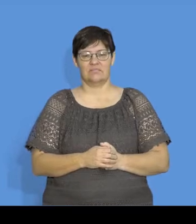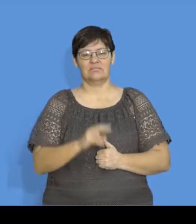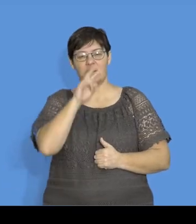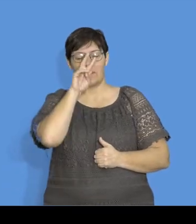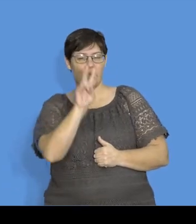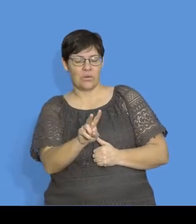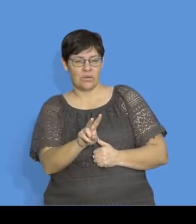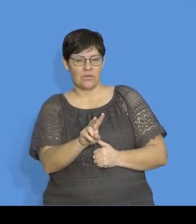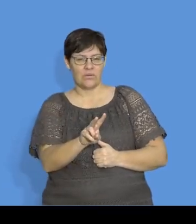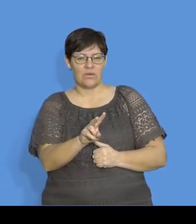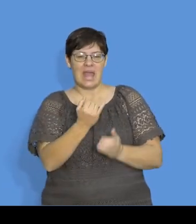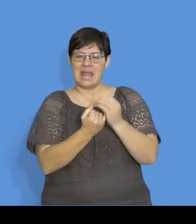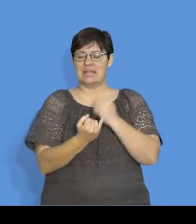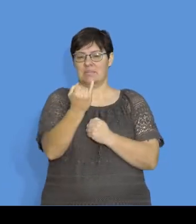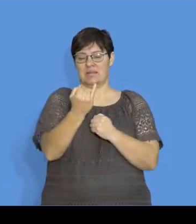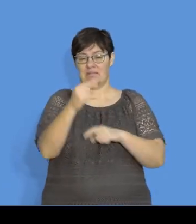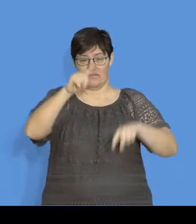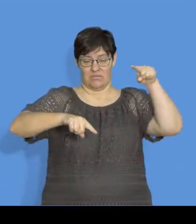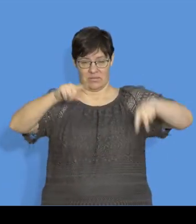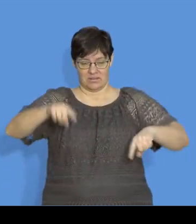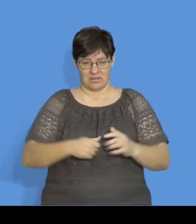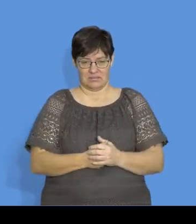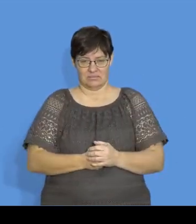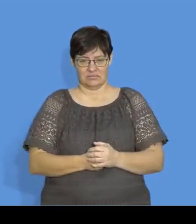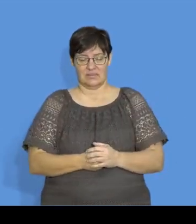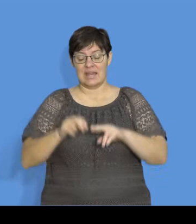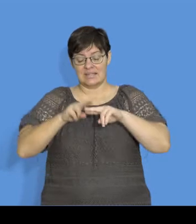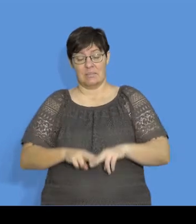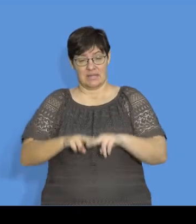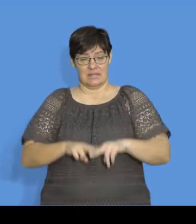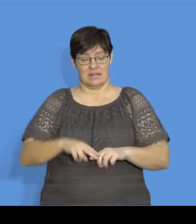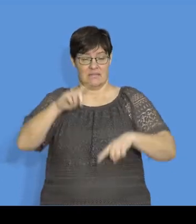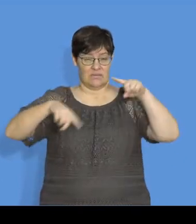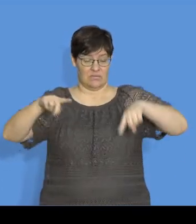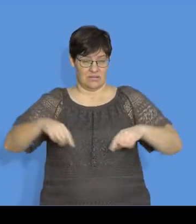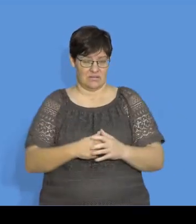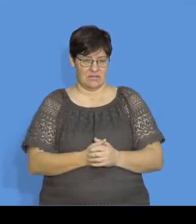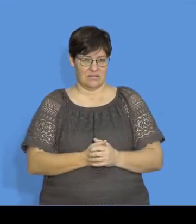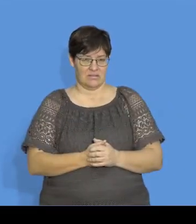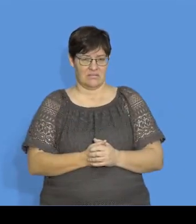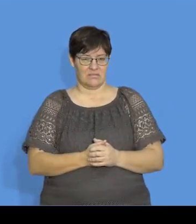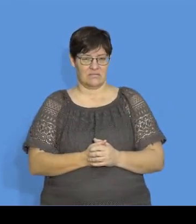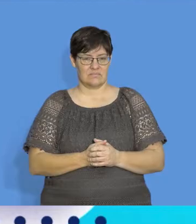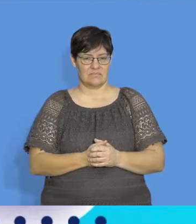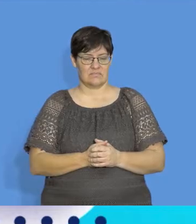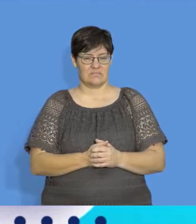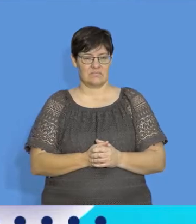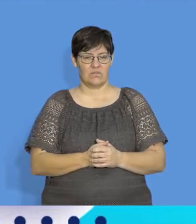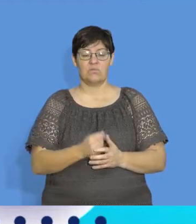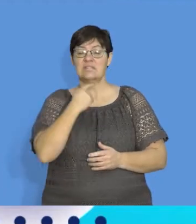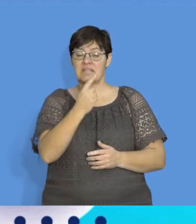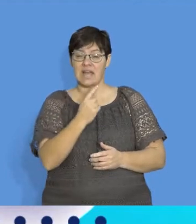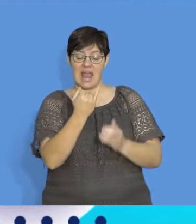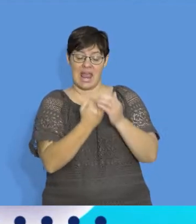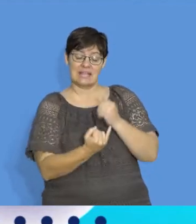Now let's look at an independent variable and dependent variable. When we talk about